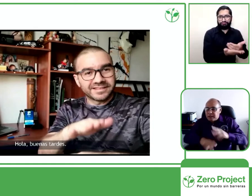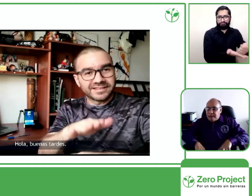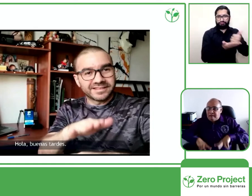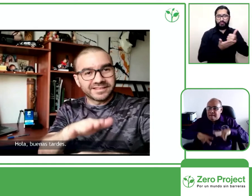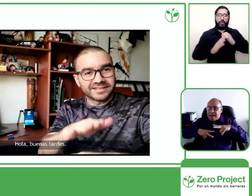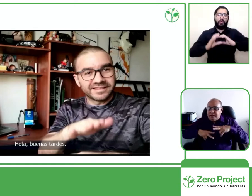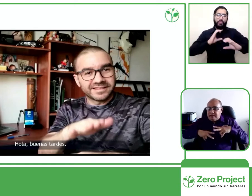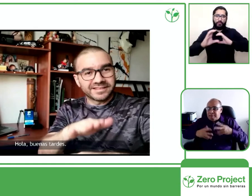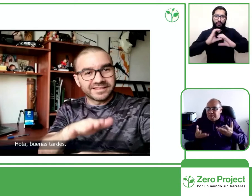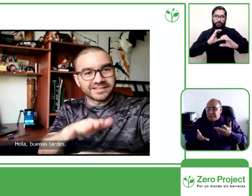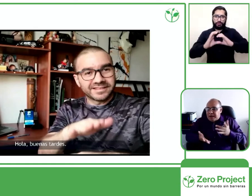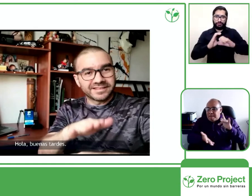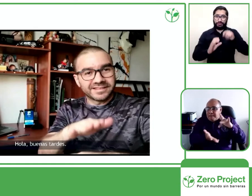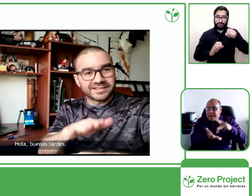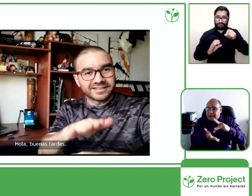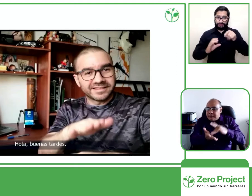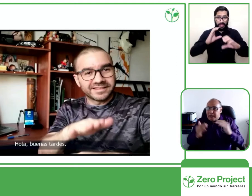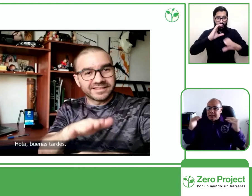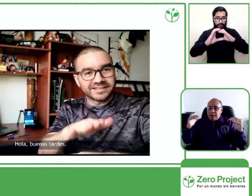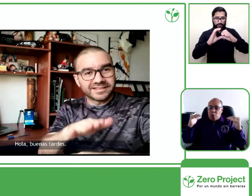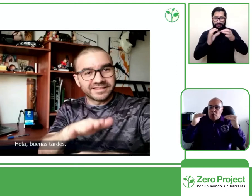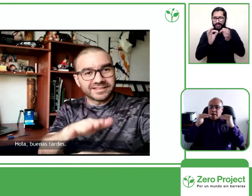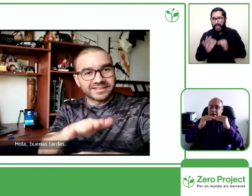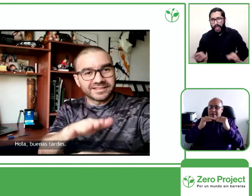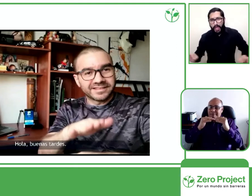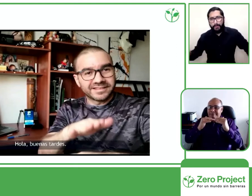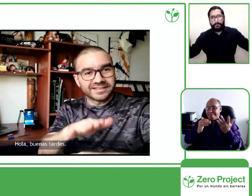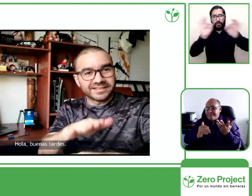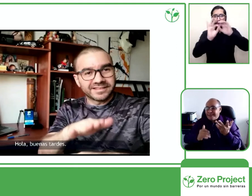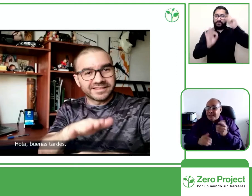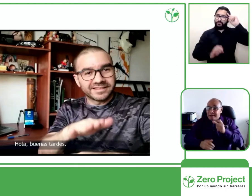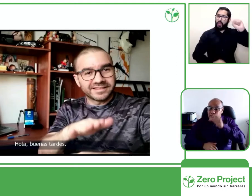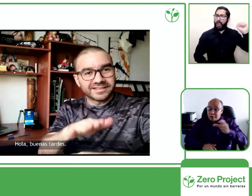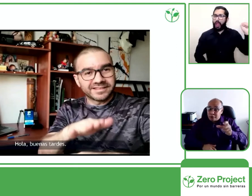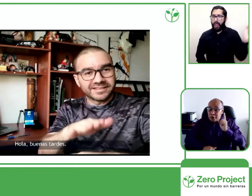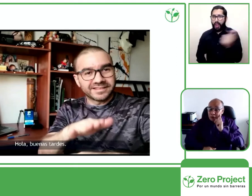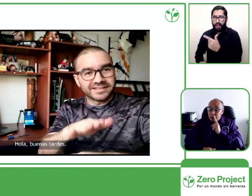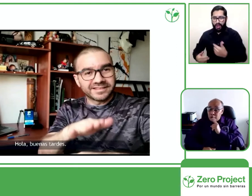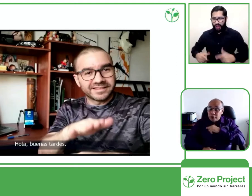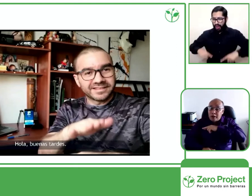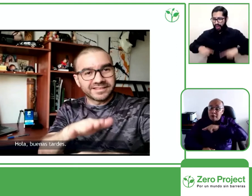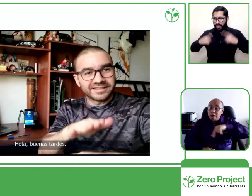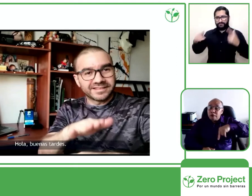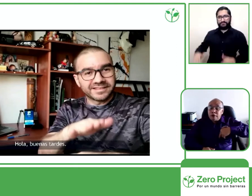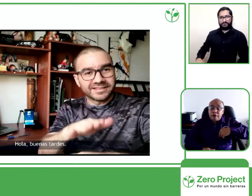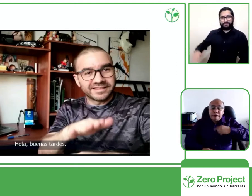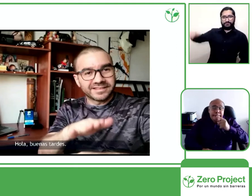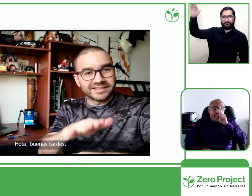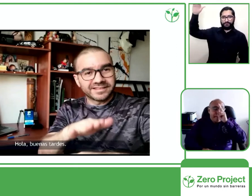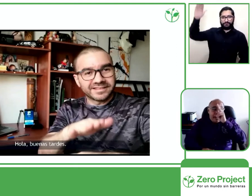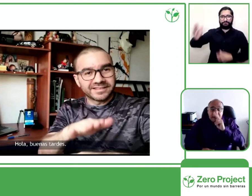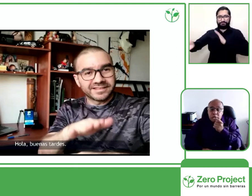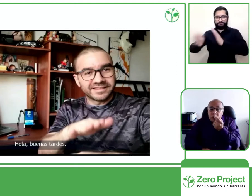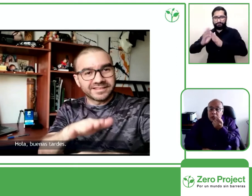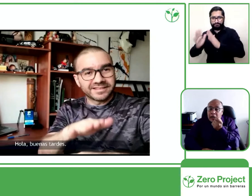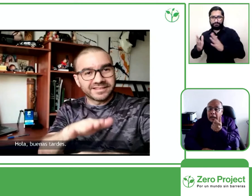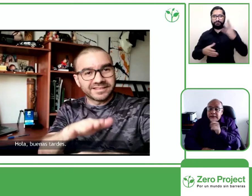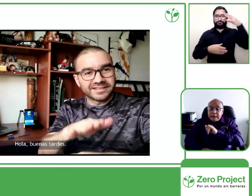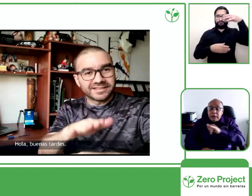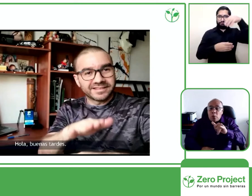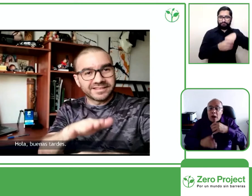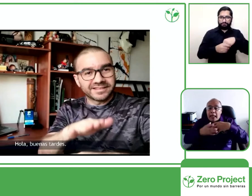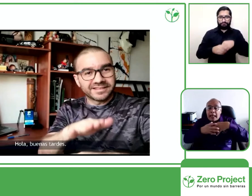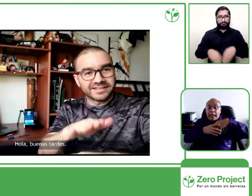tremendously the communication, which is overarching in every stage of life, so they can participate in